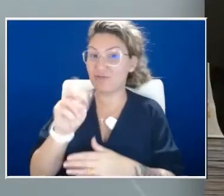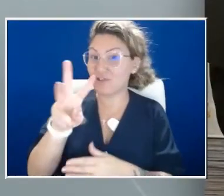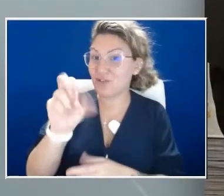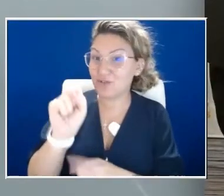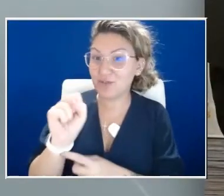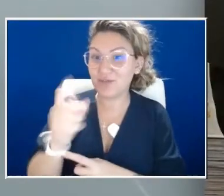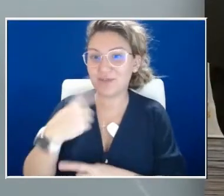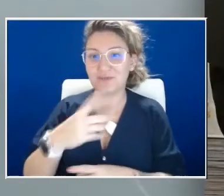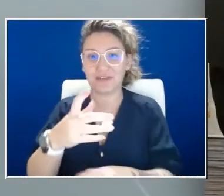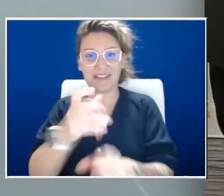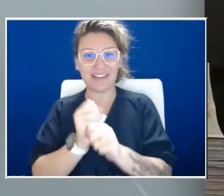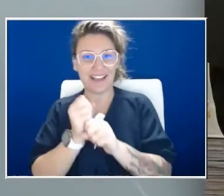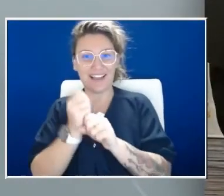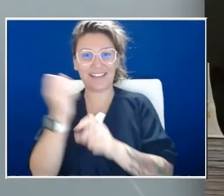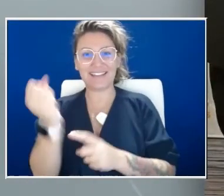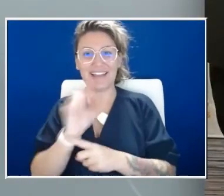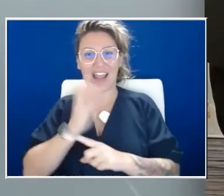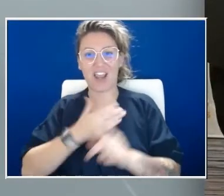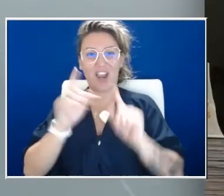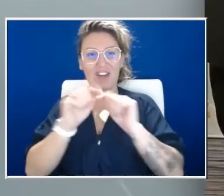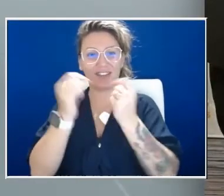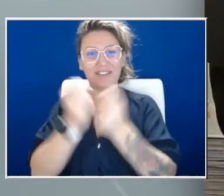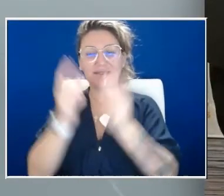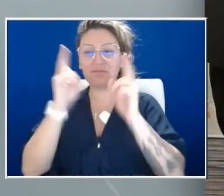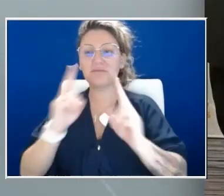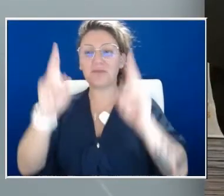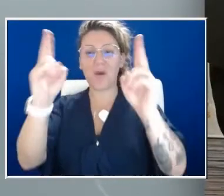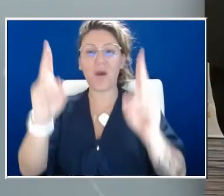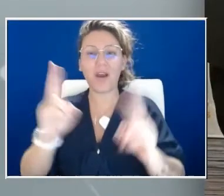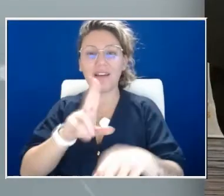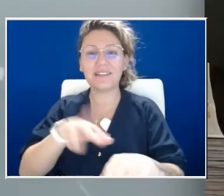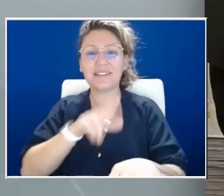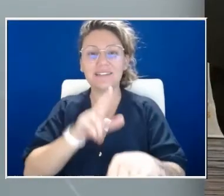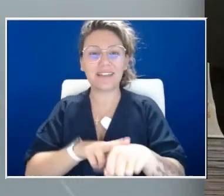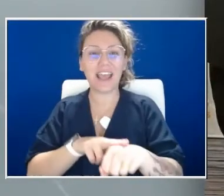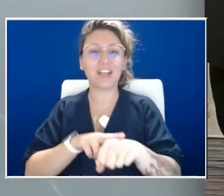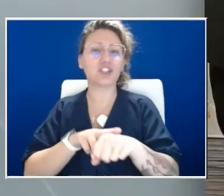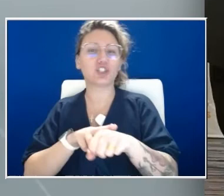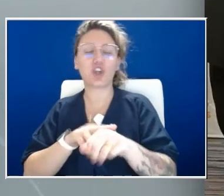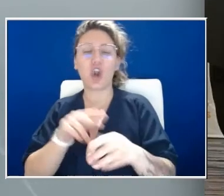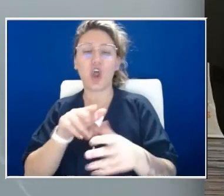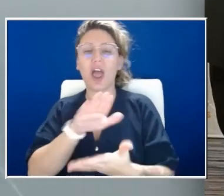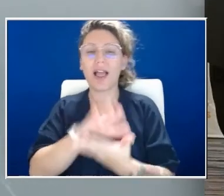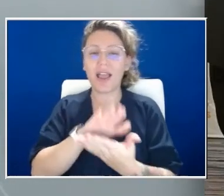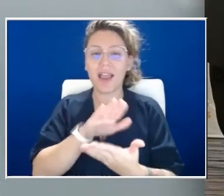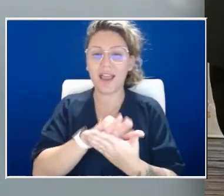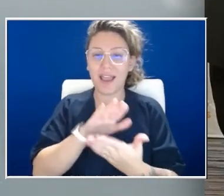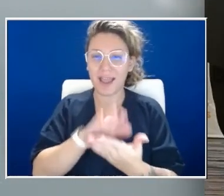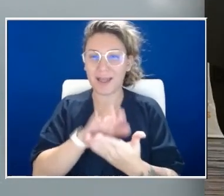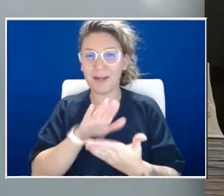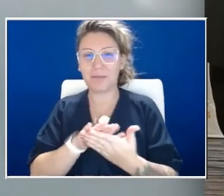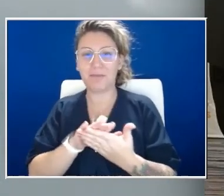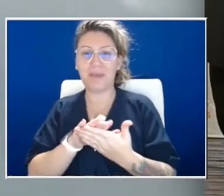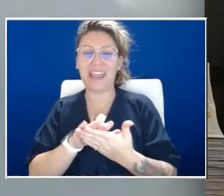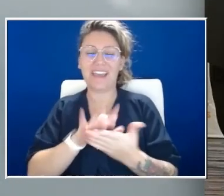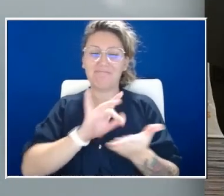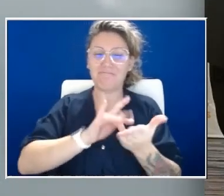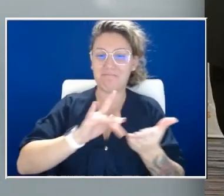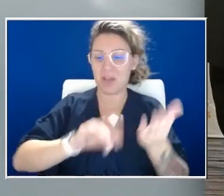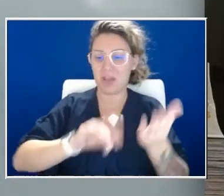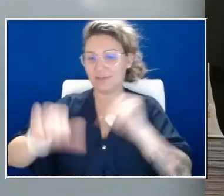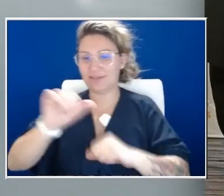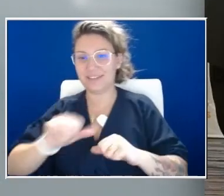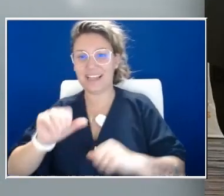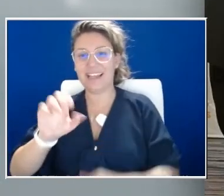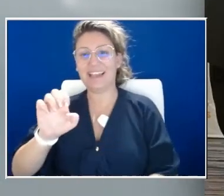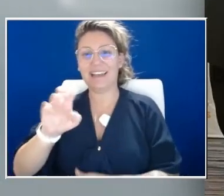Saturday. Our team was honored with a National Academy of Television Arts and Sciences Emmy Award. This was a powerful story that we did